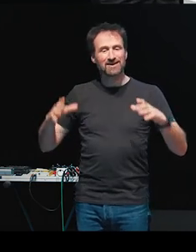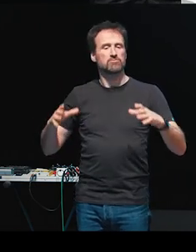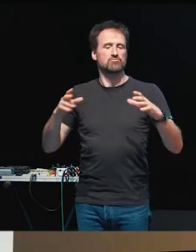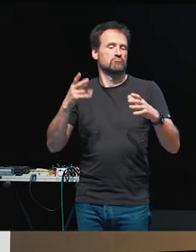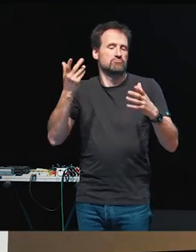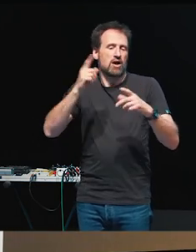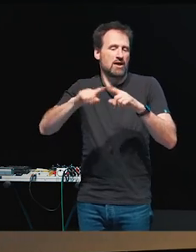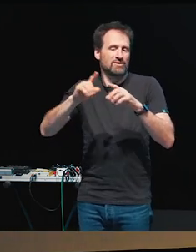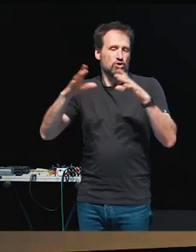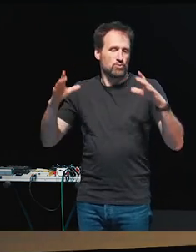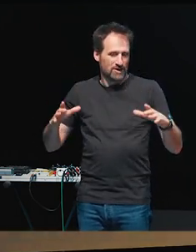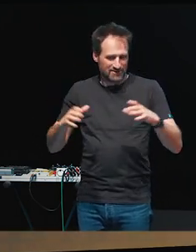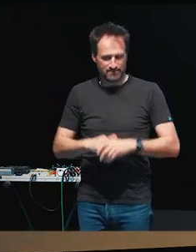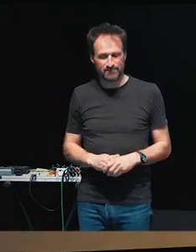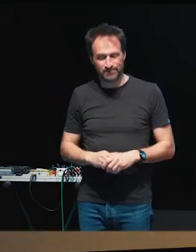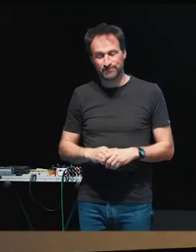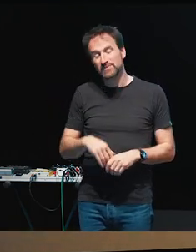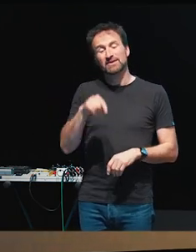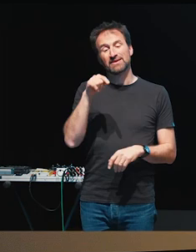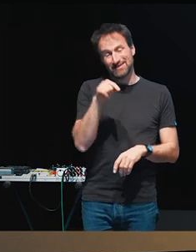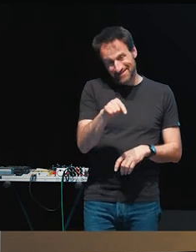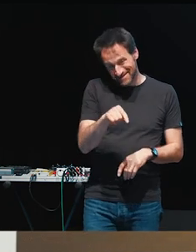separate two layers. The first layer is what